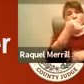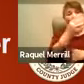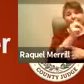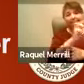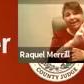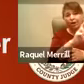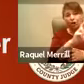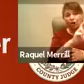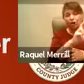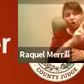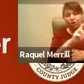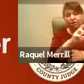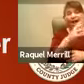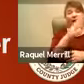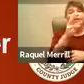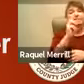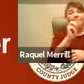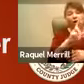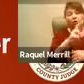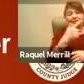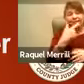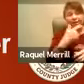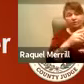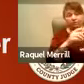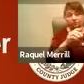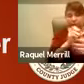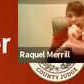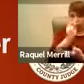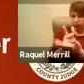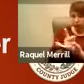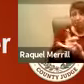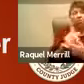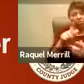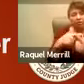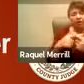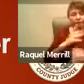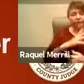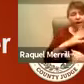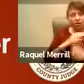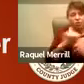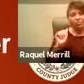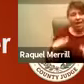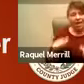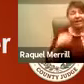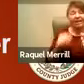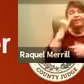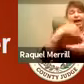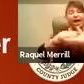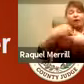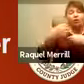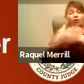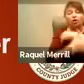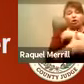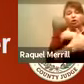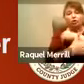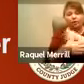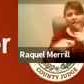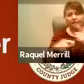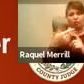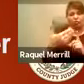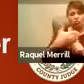mayor allows you to do it, then you can do it. If you're out in the country, then I would be the one that